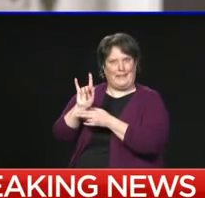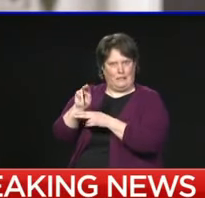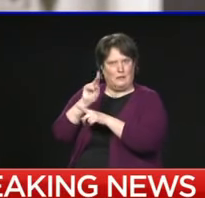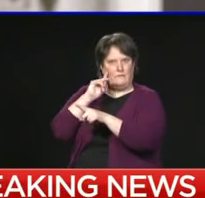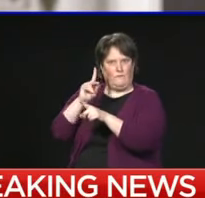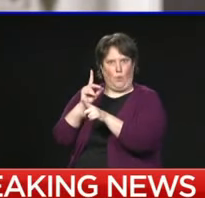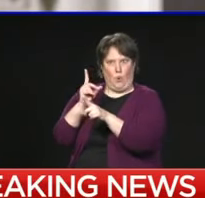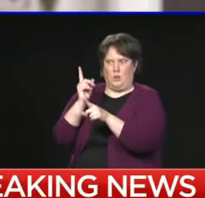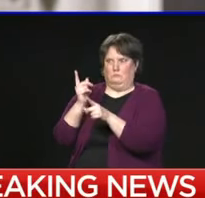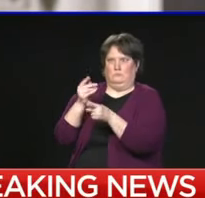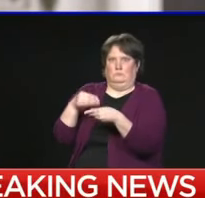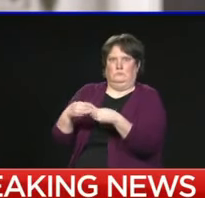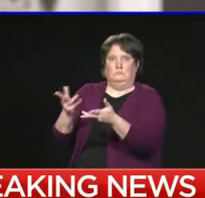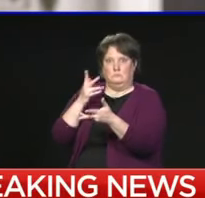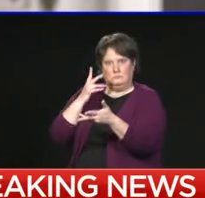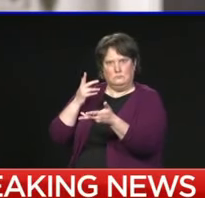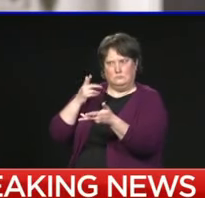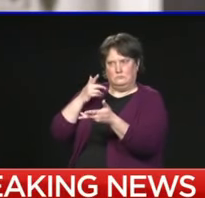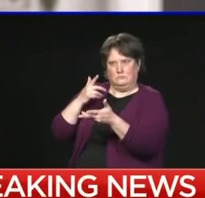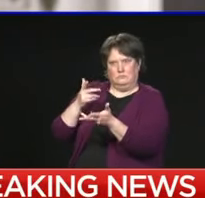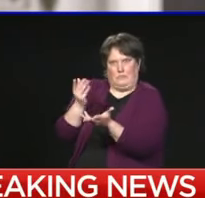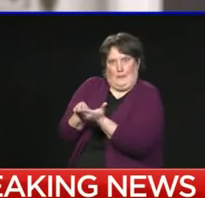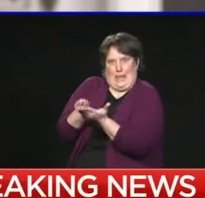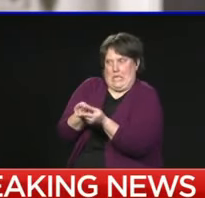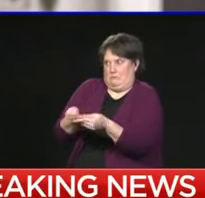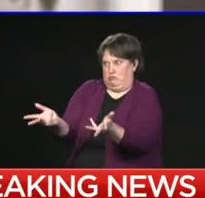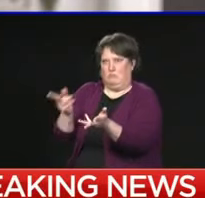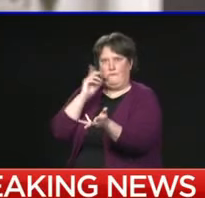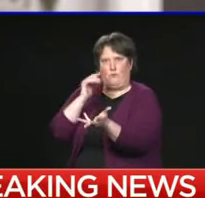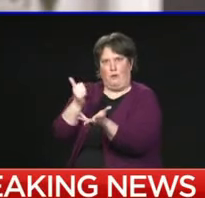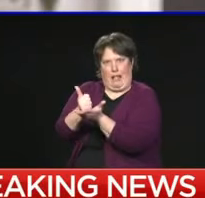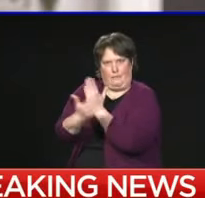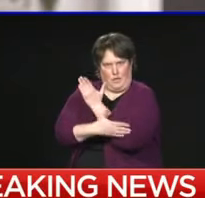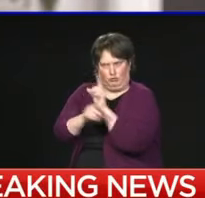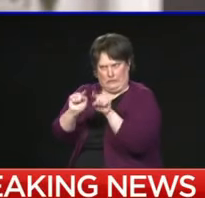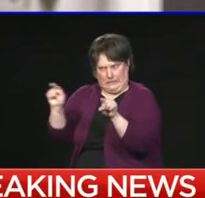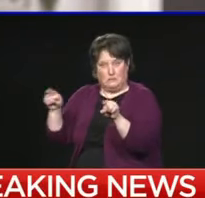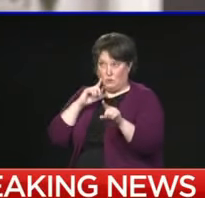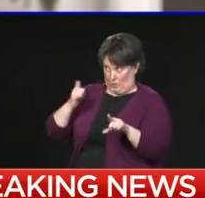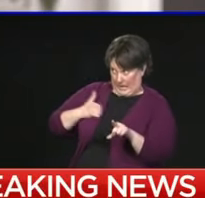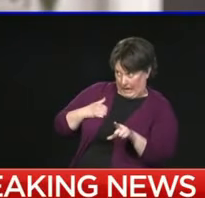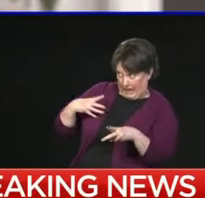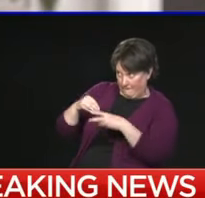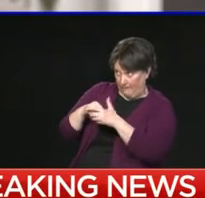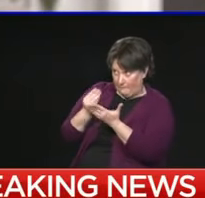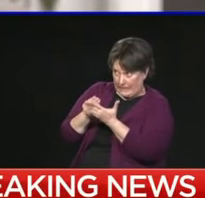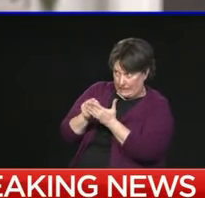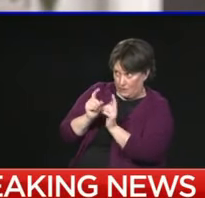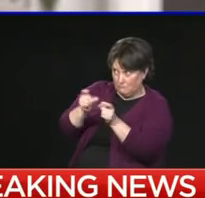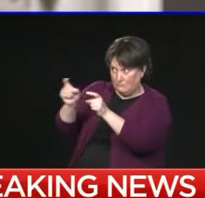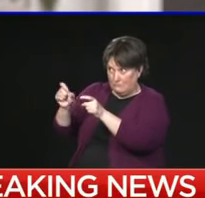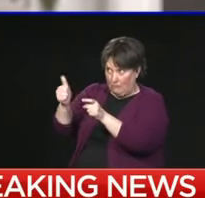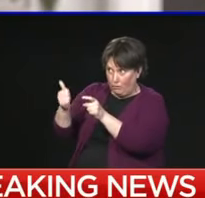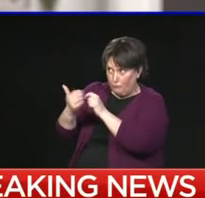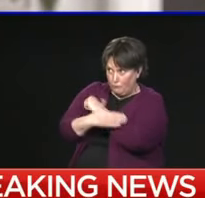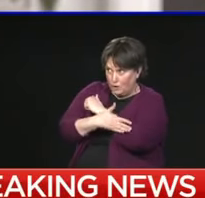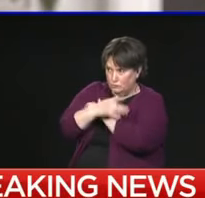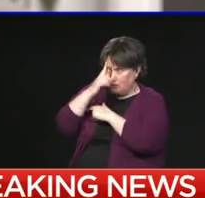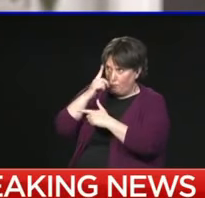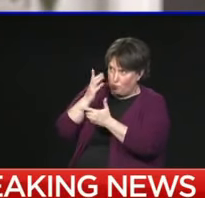to join this fund? And is Canada setting aside equipment